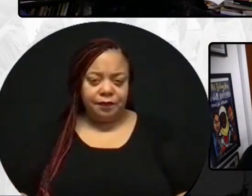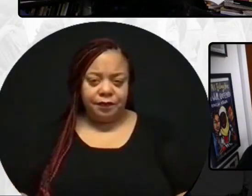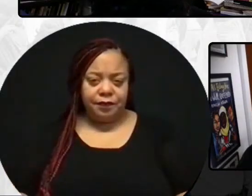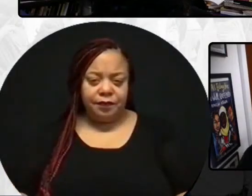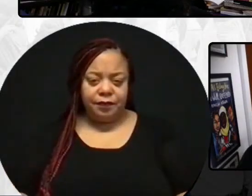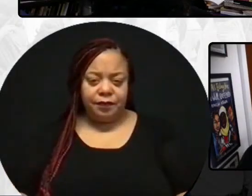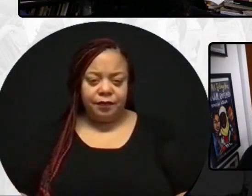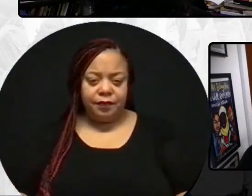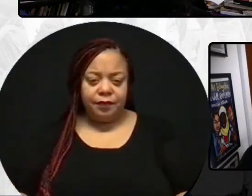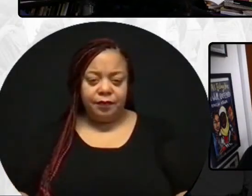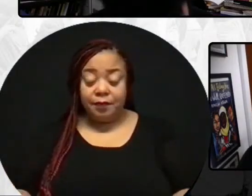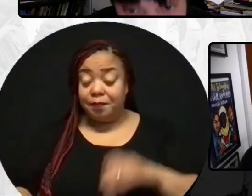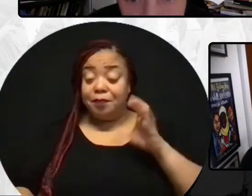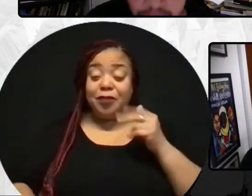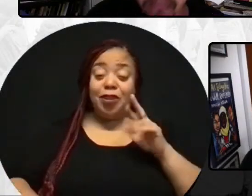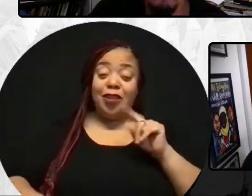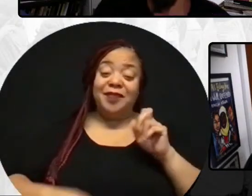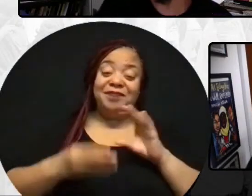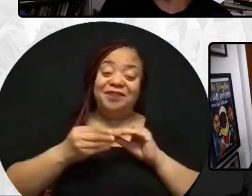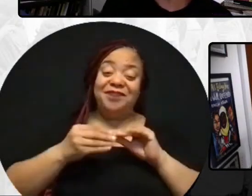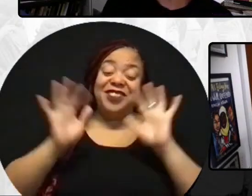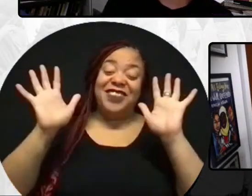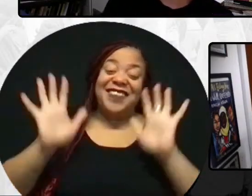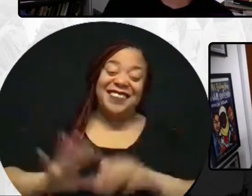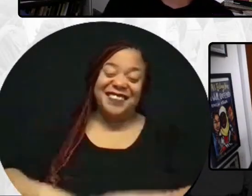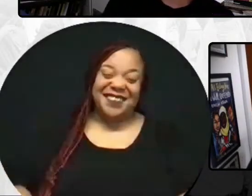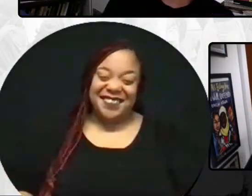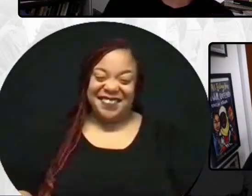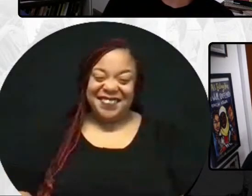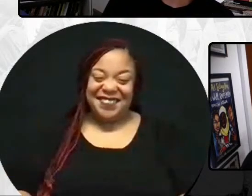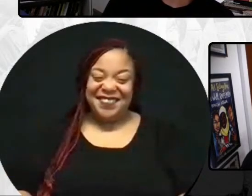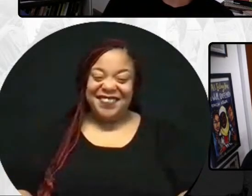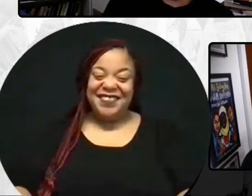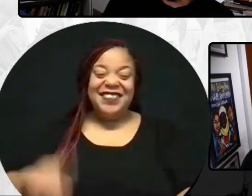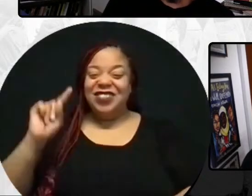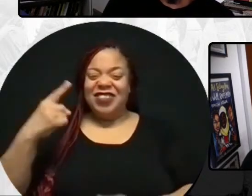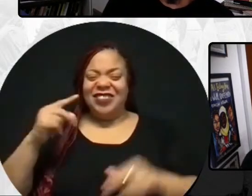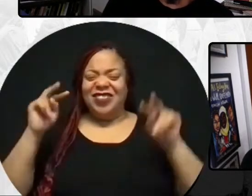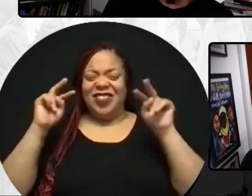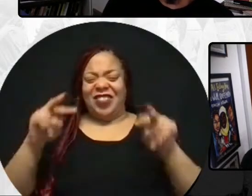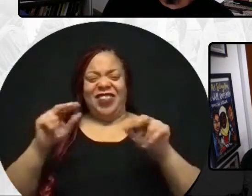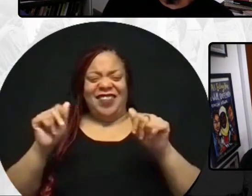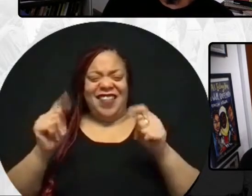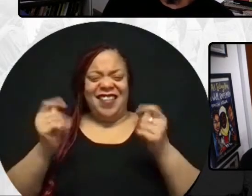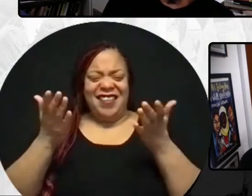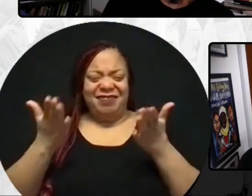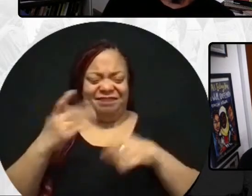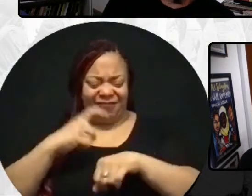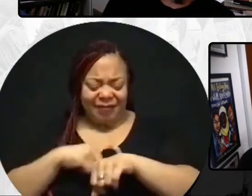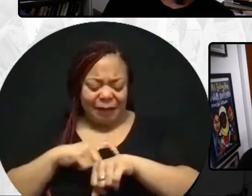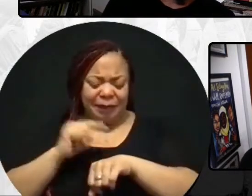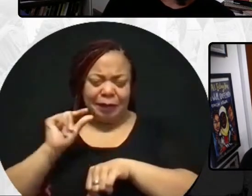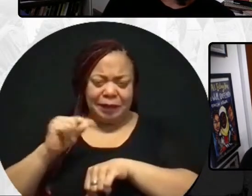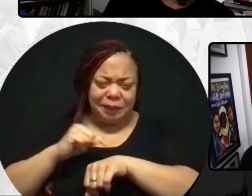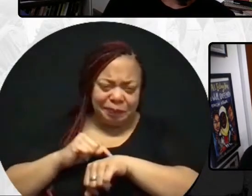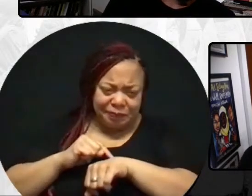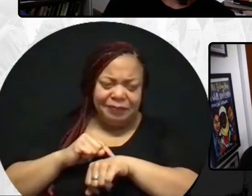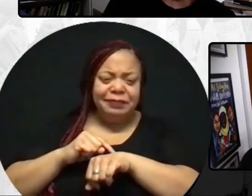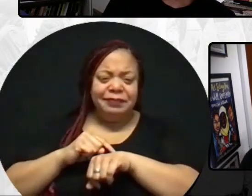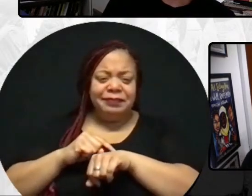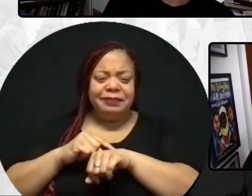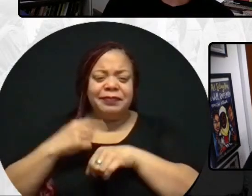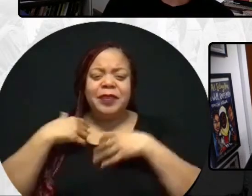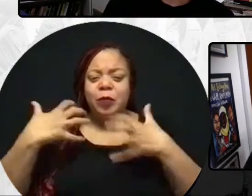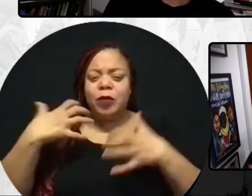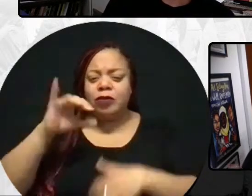Great. So just looking at the time a little bit, I want JT and BP to kind